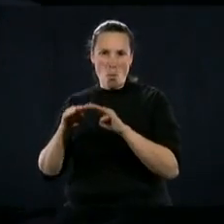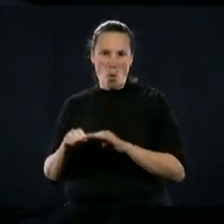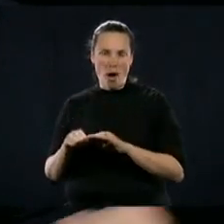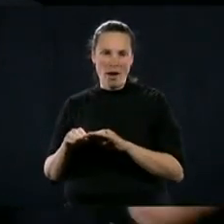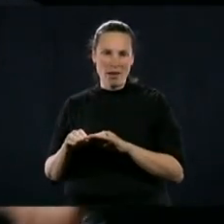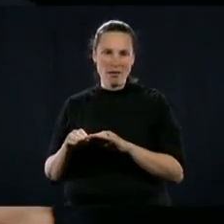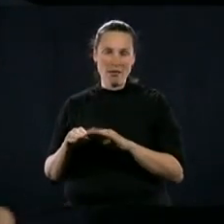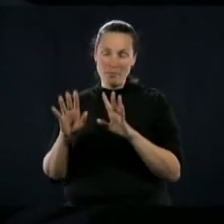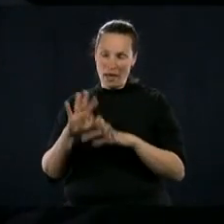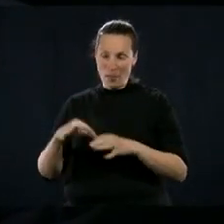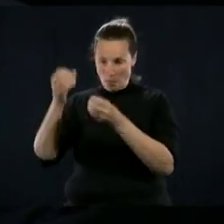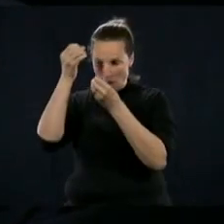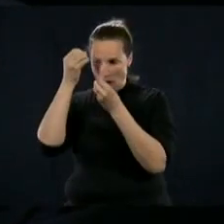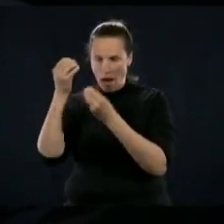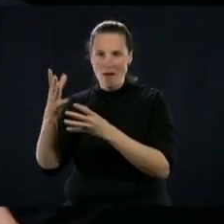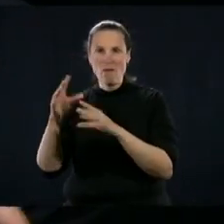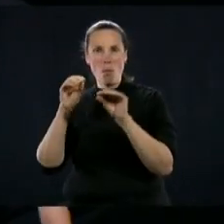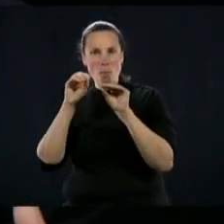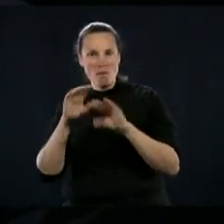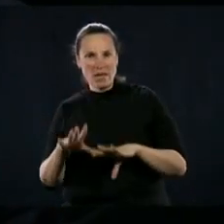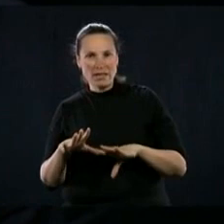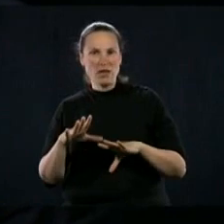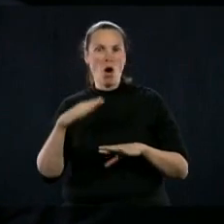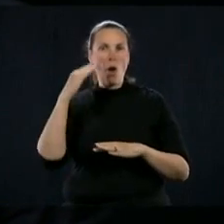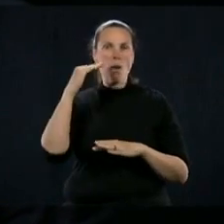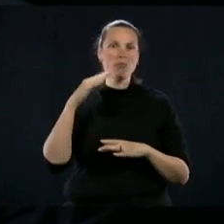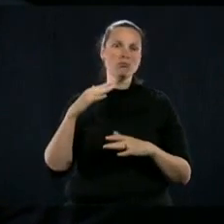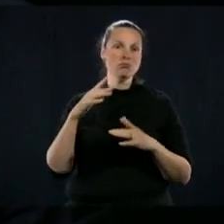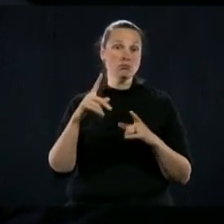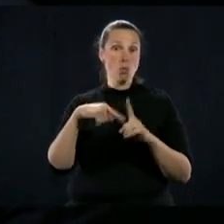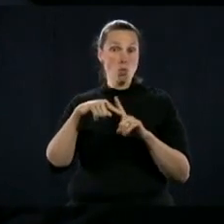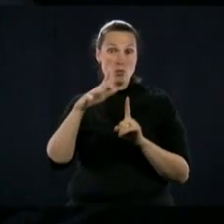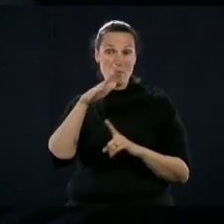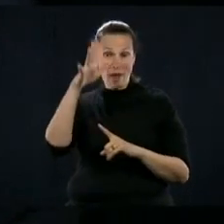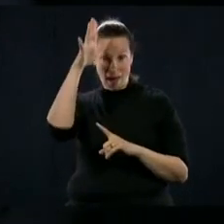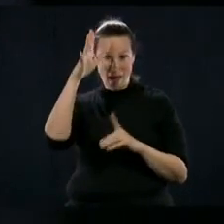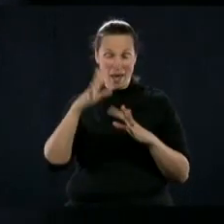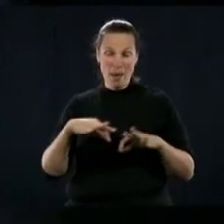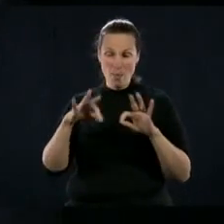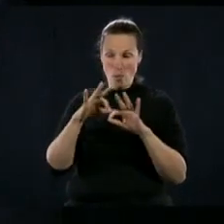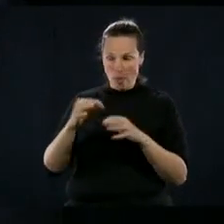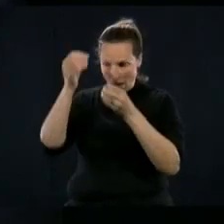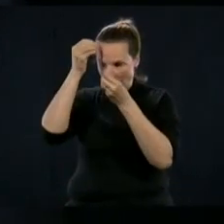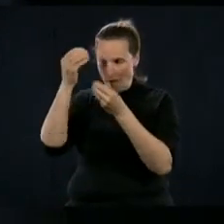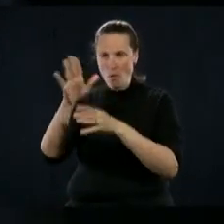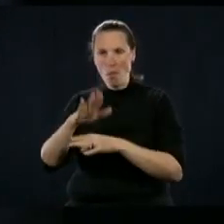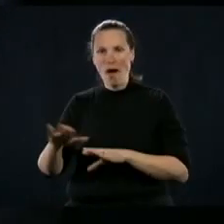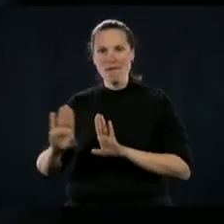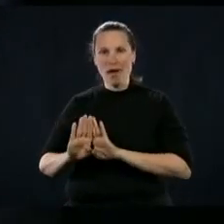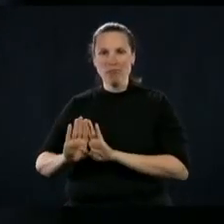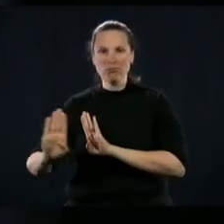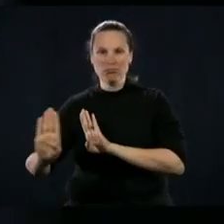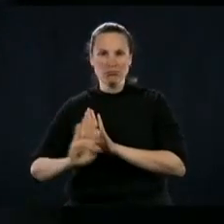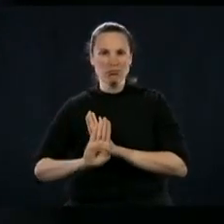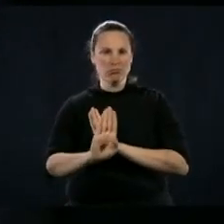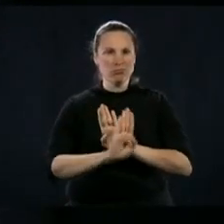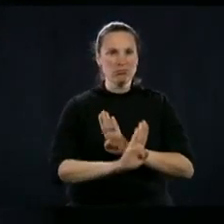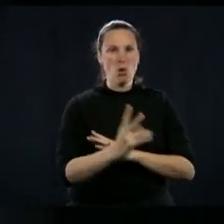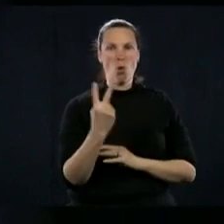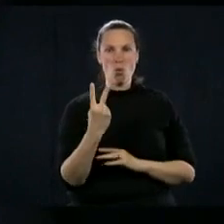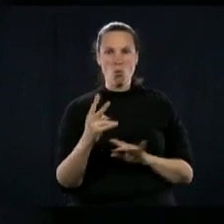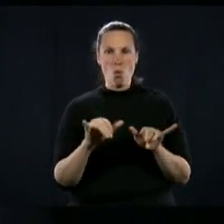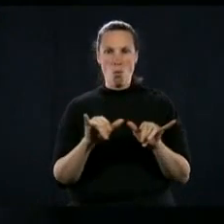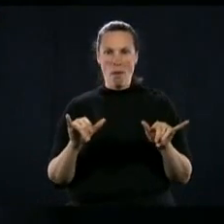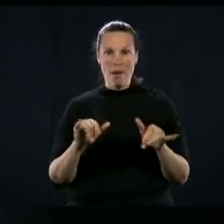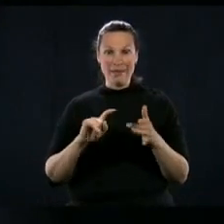each class and to tell the children and the parents and teachers, stay 2 meters away. And if ever you go less than 2 meters from